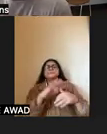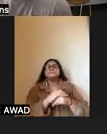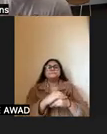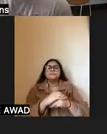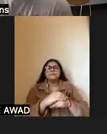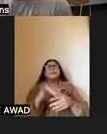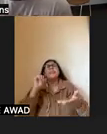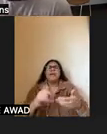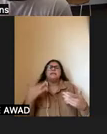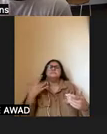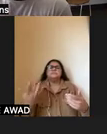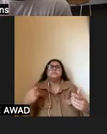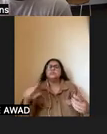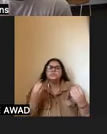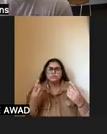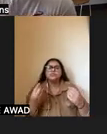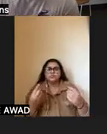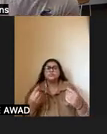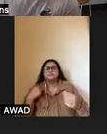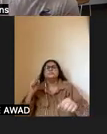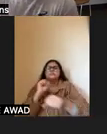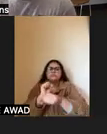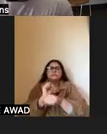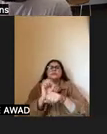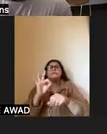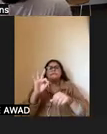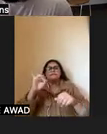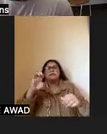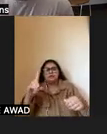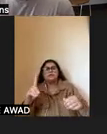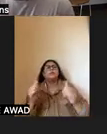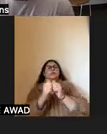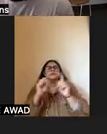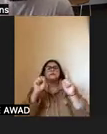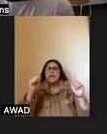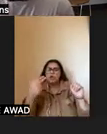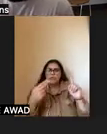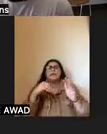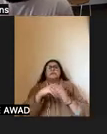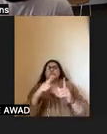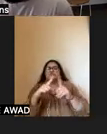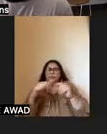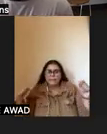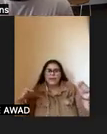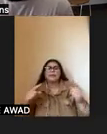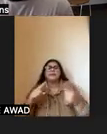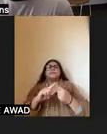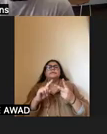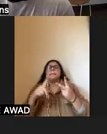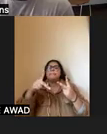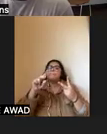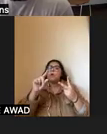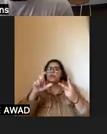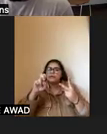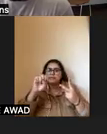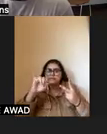what we do. I do a lot of field work. I've done work with Sarah, in fact, in Japan. I've traveled to Moorea, French Polynesia, and